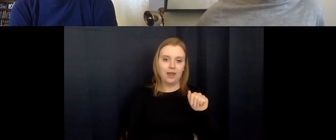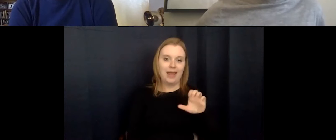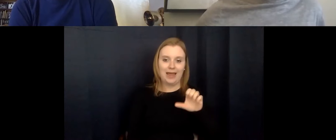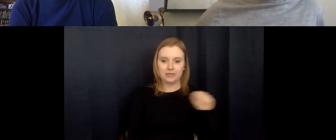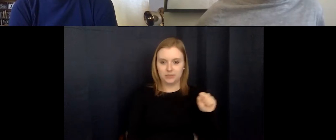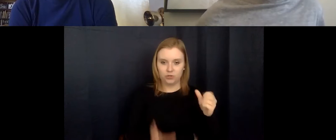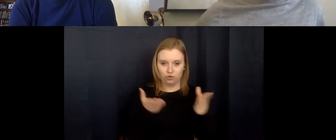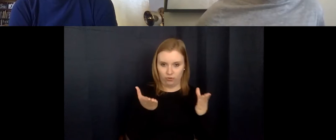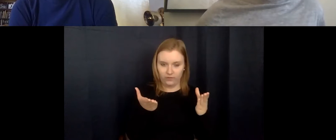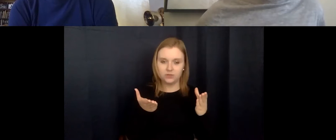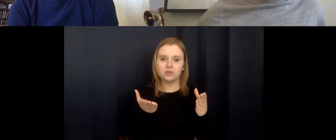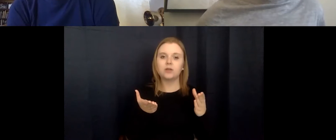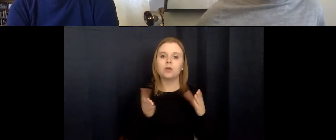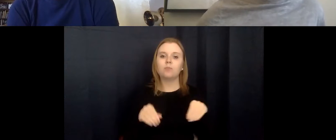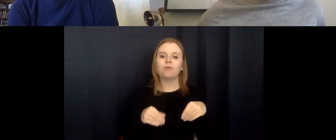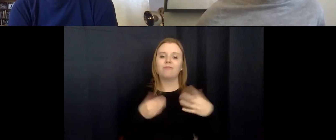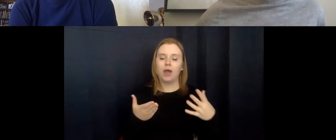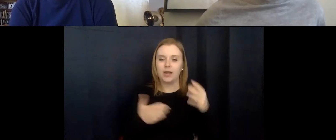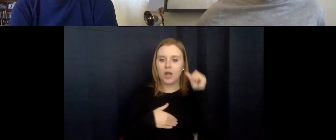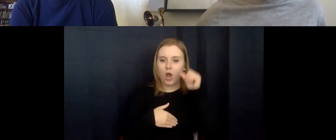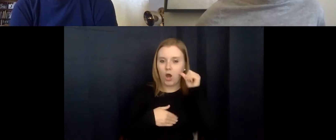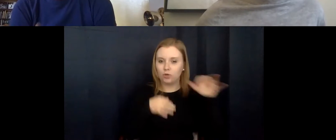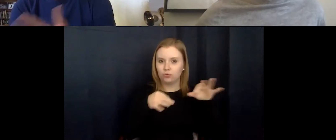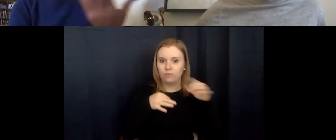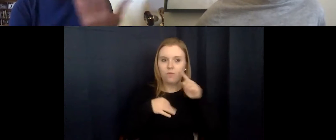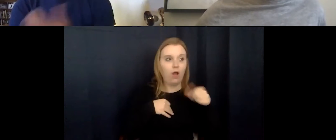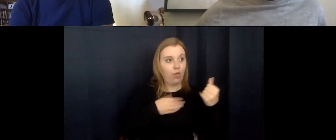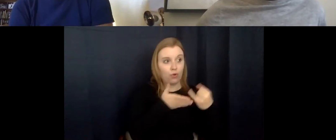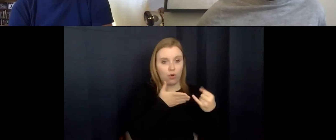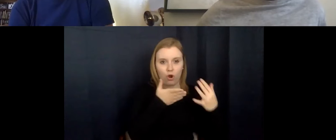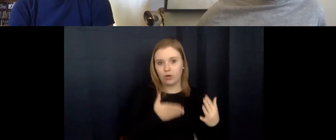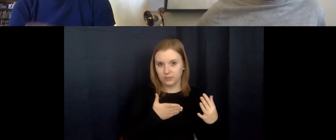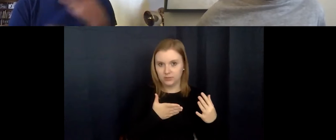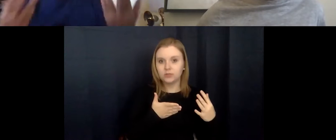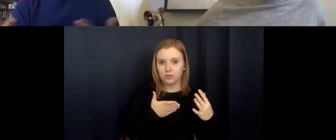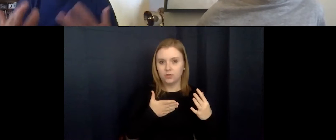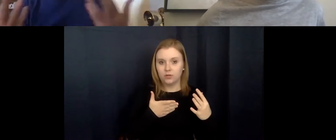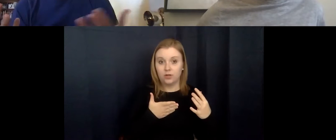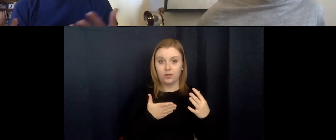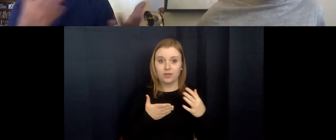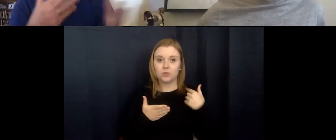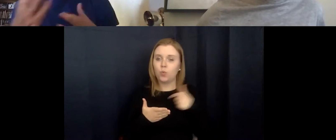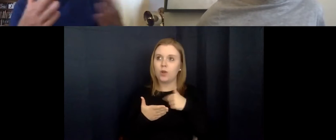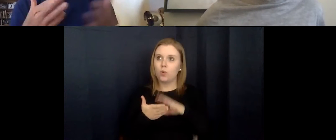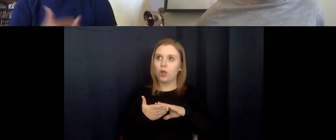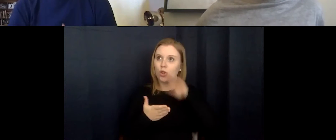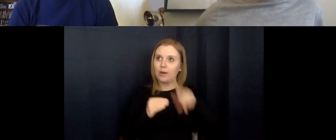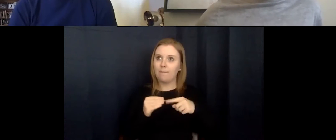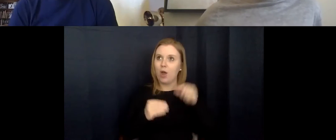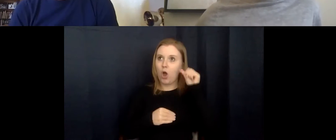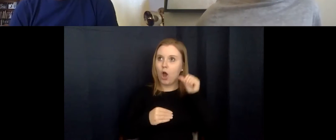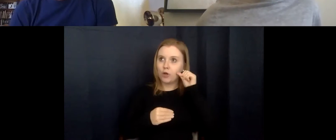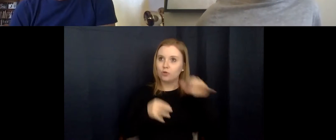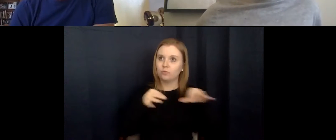description for other artists, which came out of having learned about audio description through collaborating